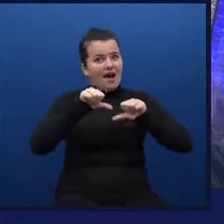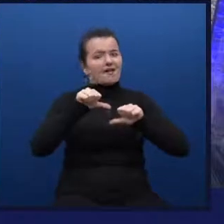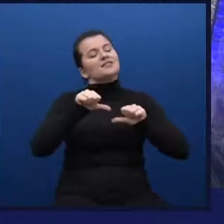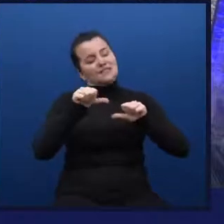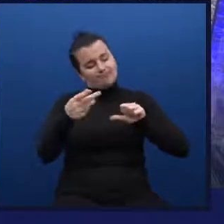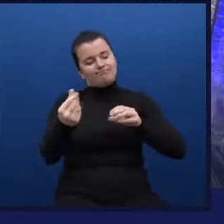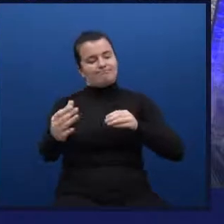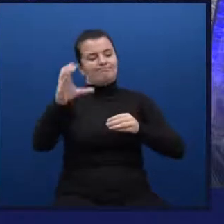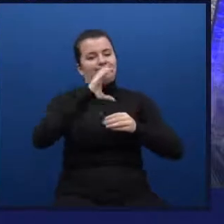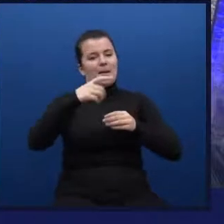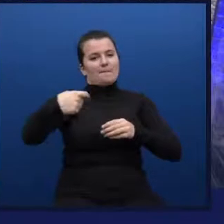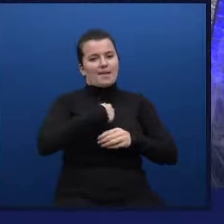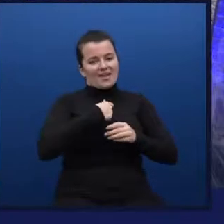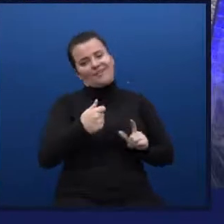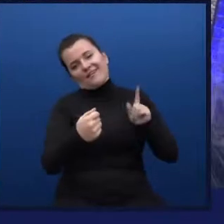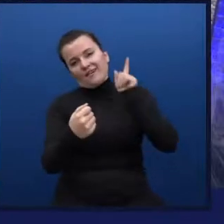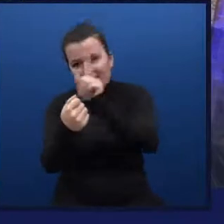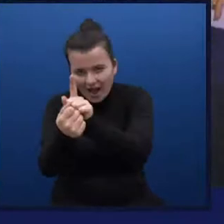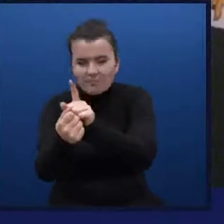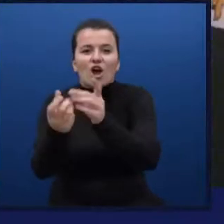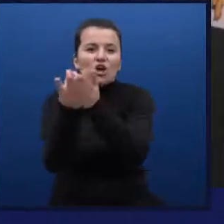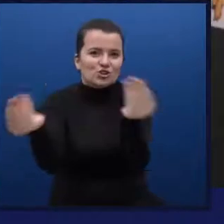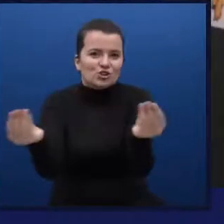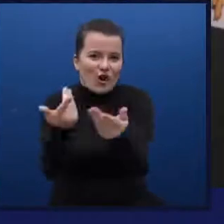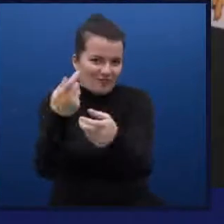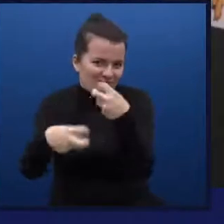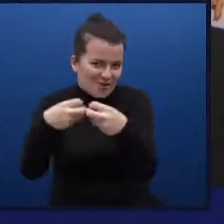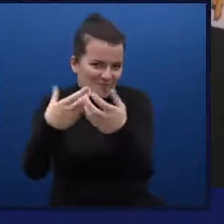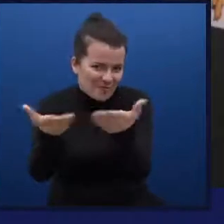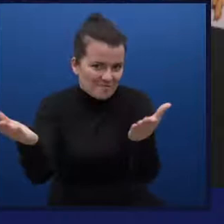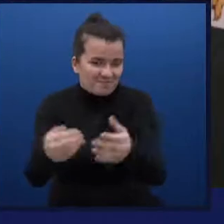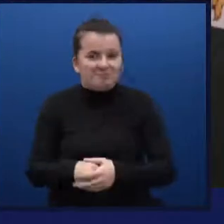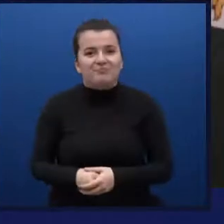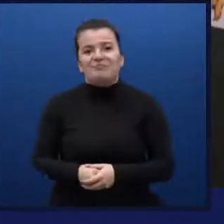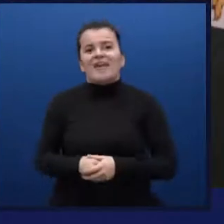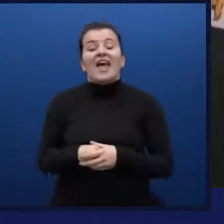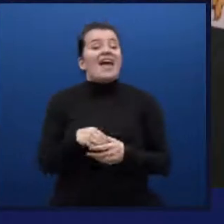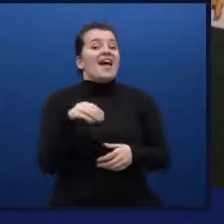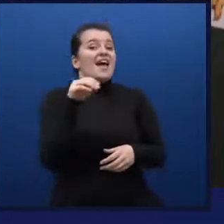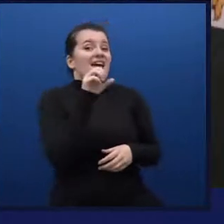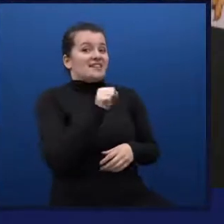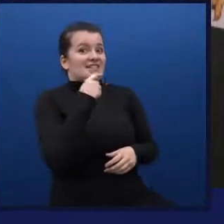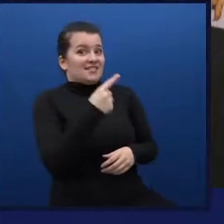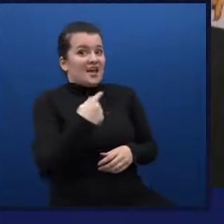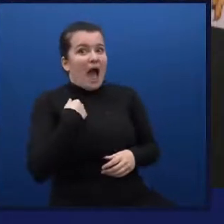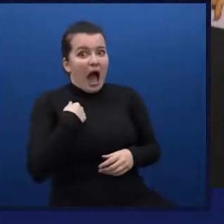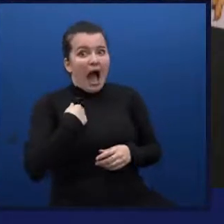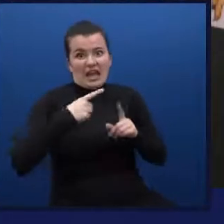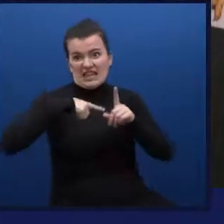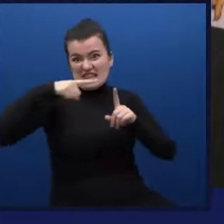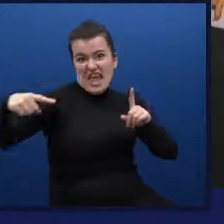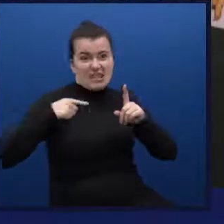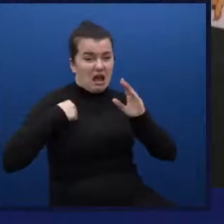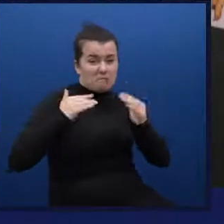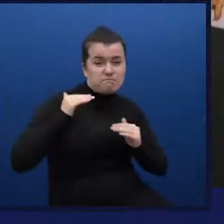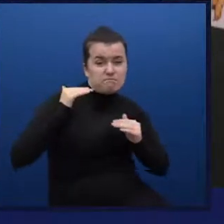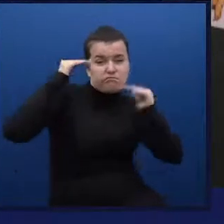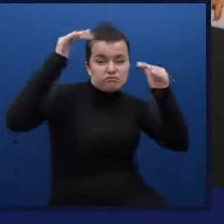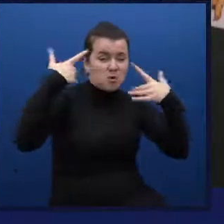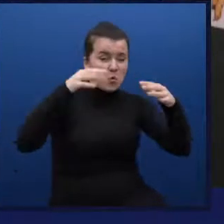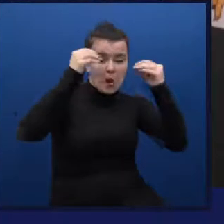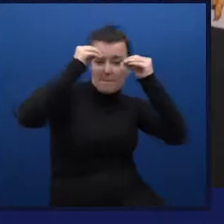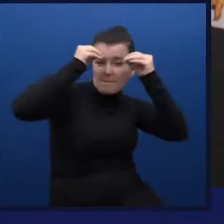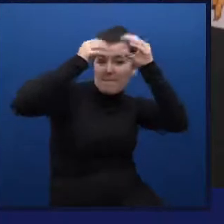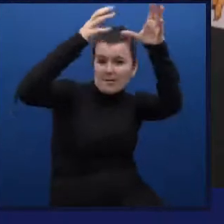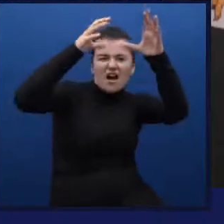job. So I've got, And I am not a research caliber data guy, FYI. I'm not, I just